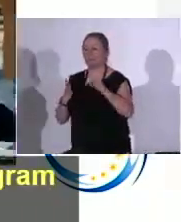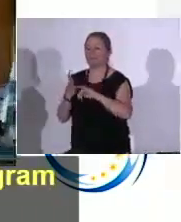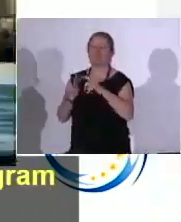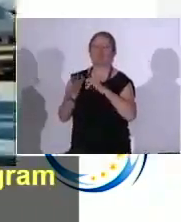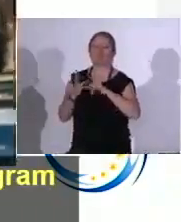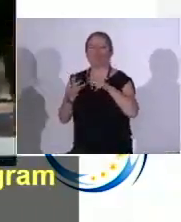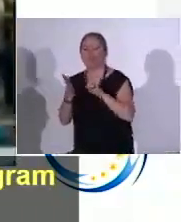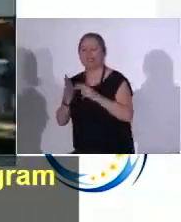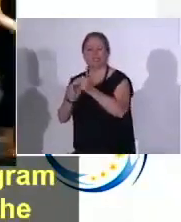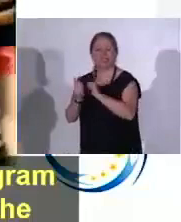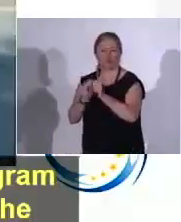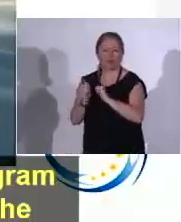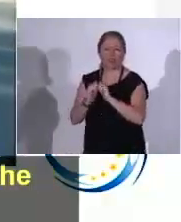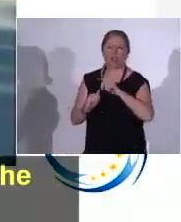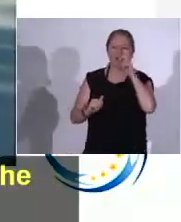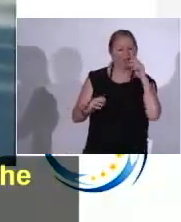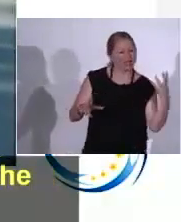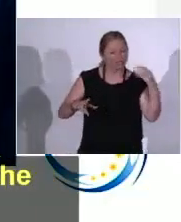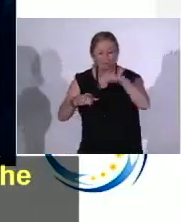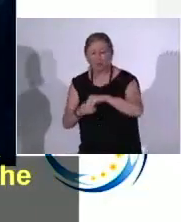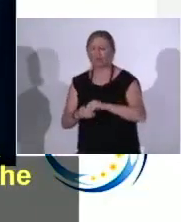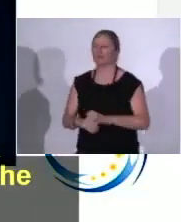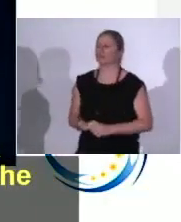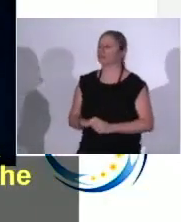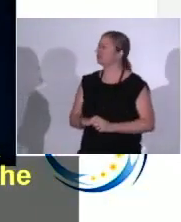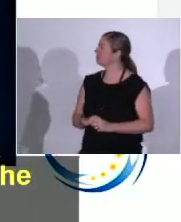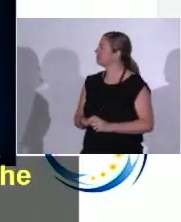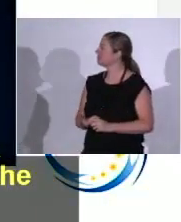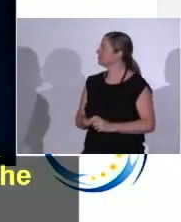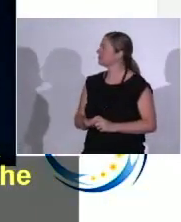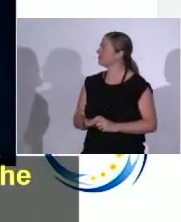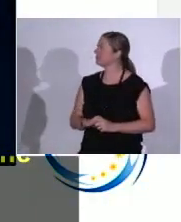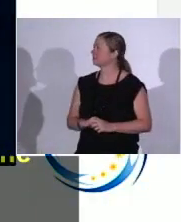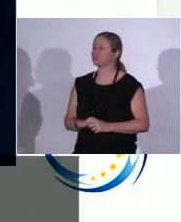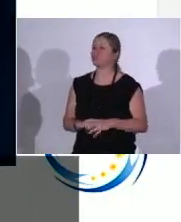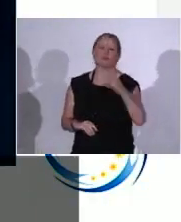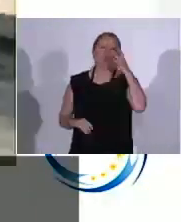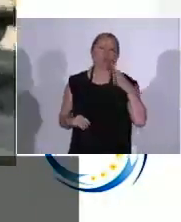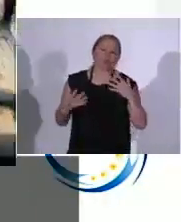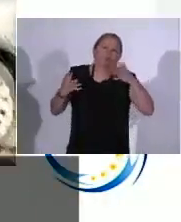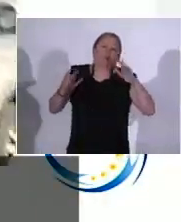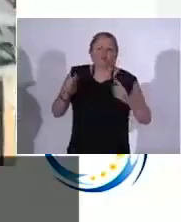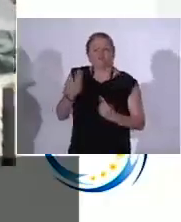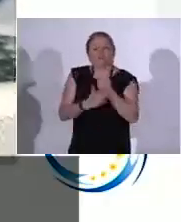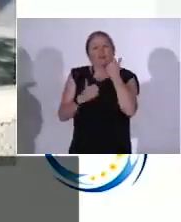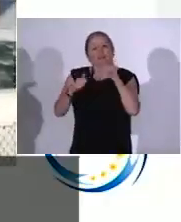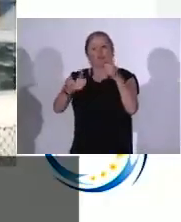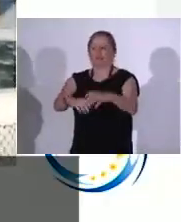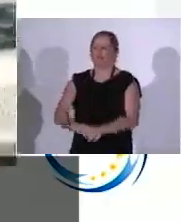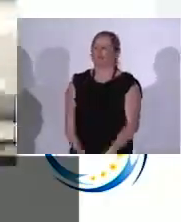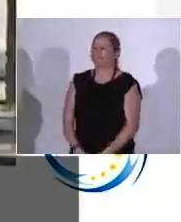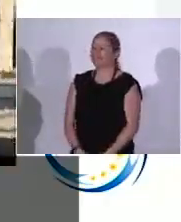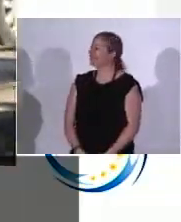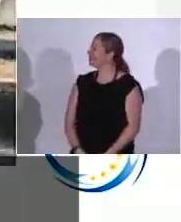regular games, offer them a way to get involved. So took a leap of faith, and hey presto.